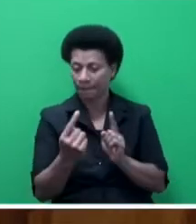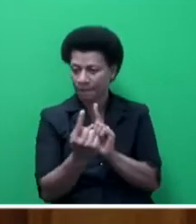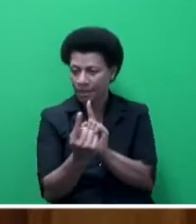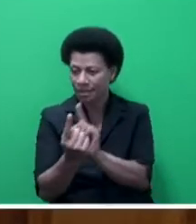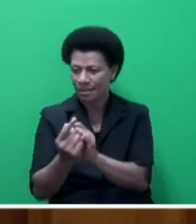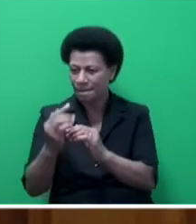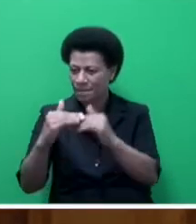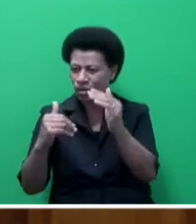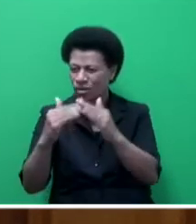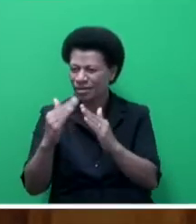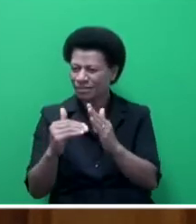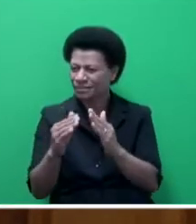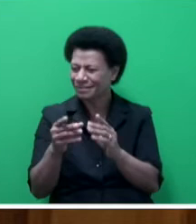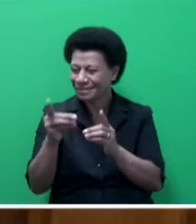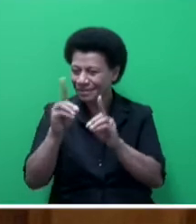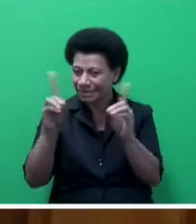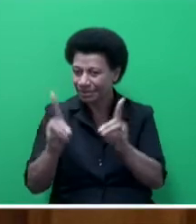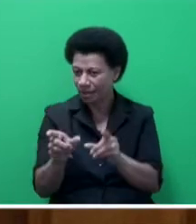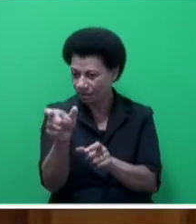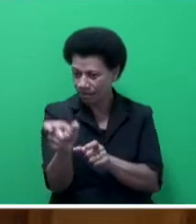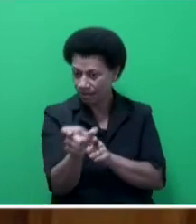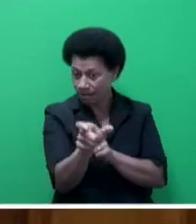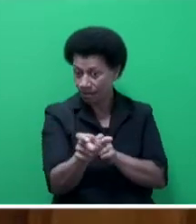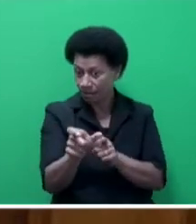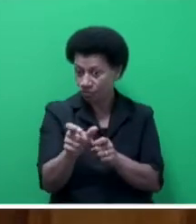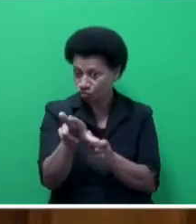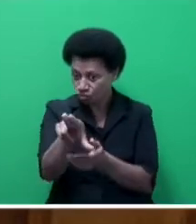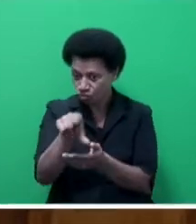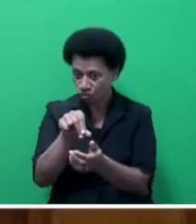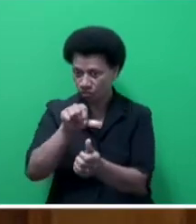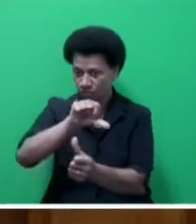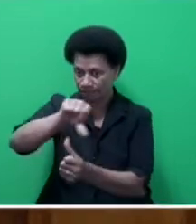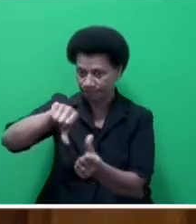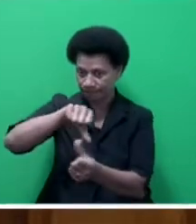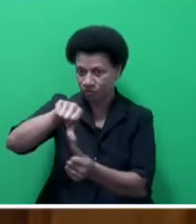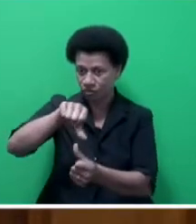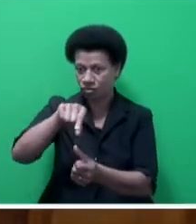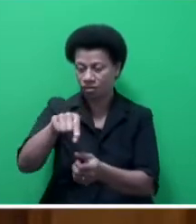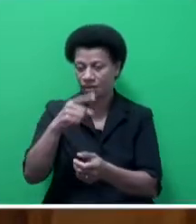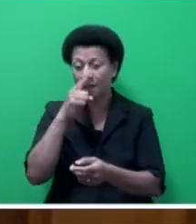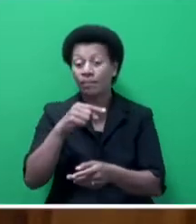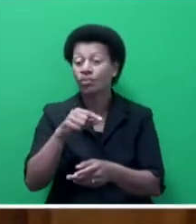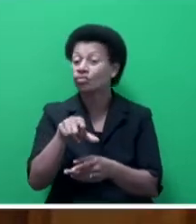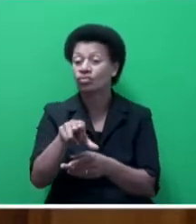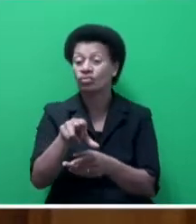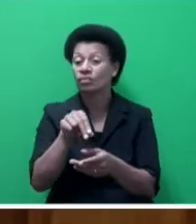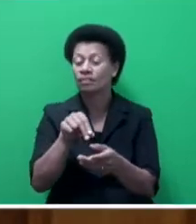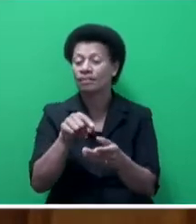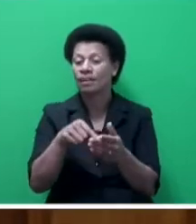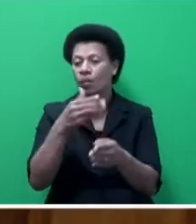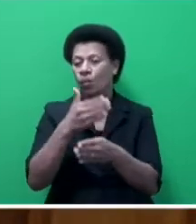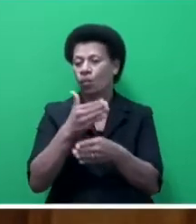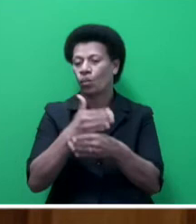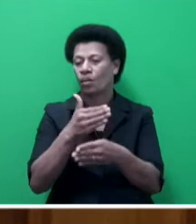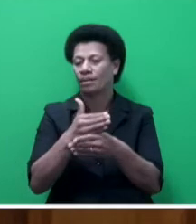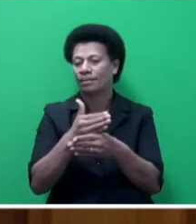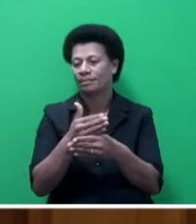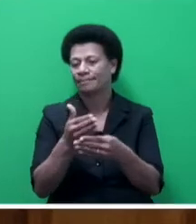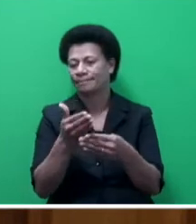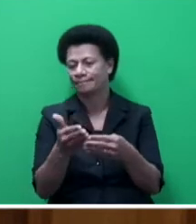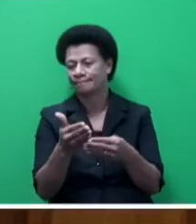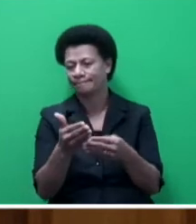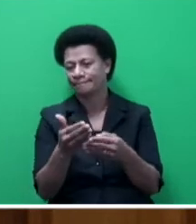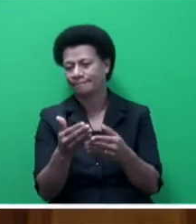Association. This is an association of people that are draftsmen who normally work under an